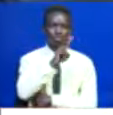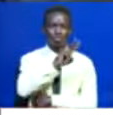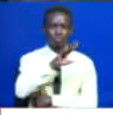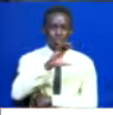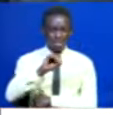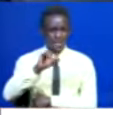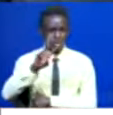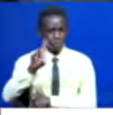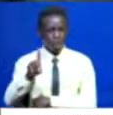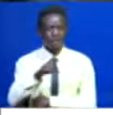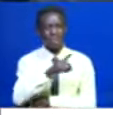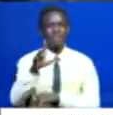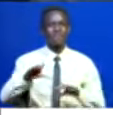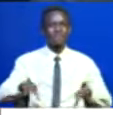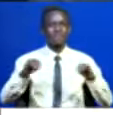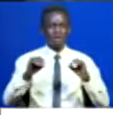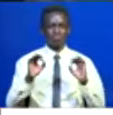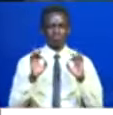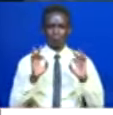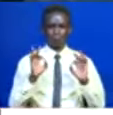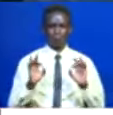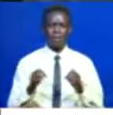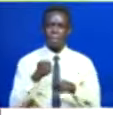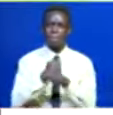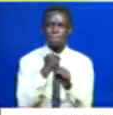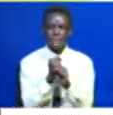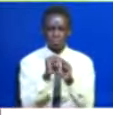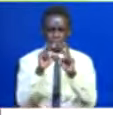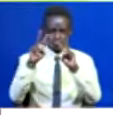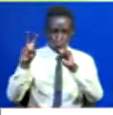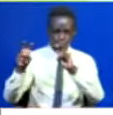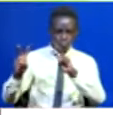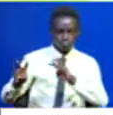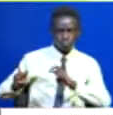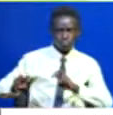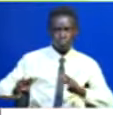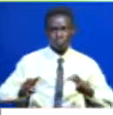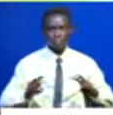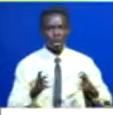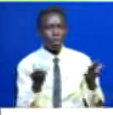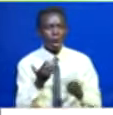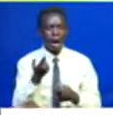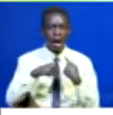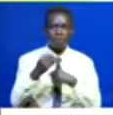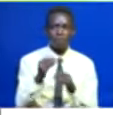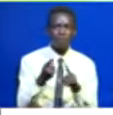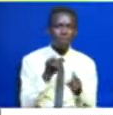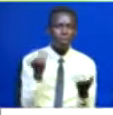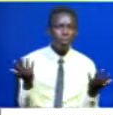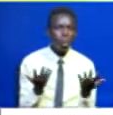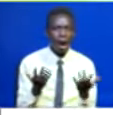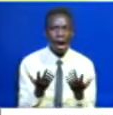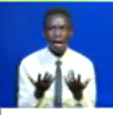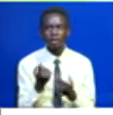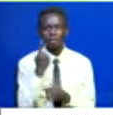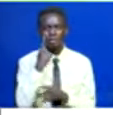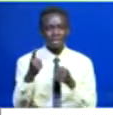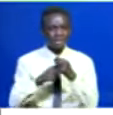2021 you found it fit. Make an assessment of what it is that you, where it is that you had come from, the short journey of